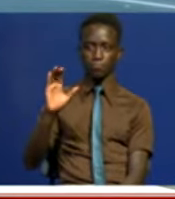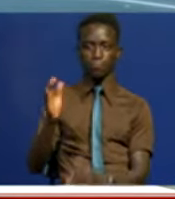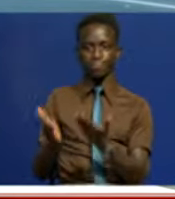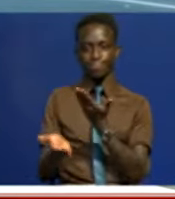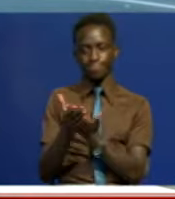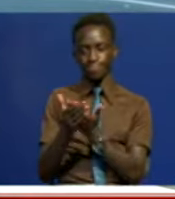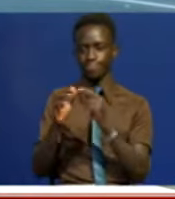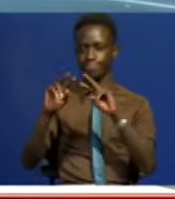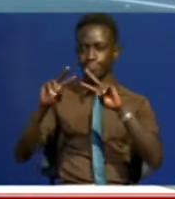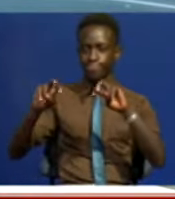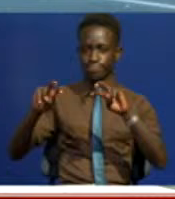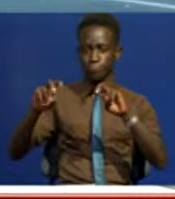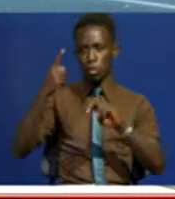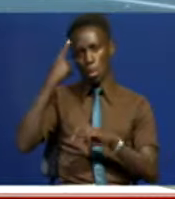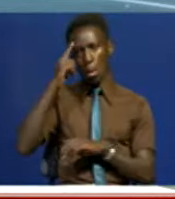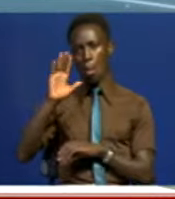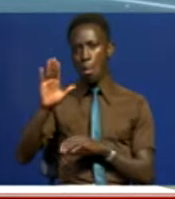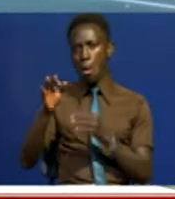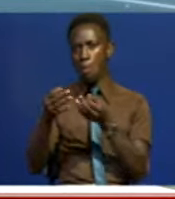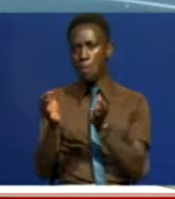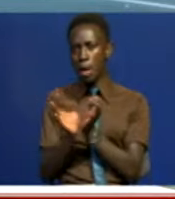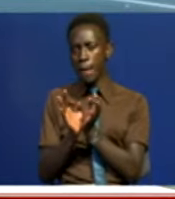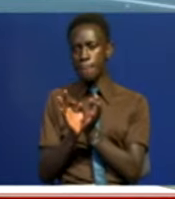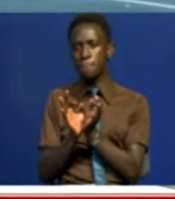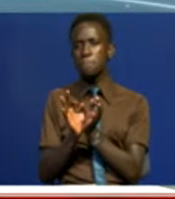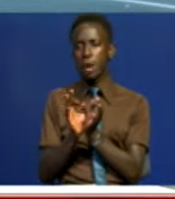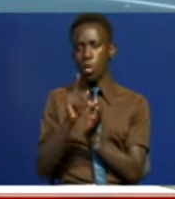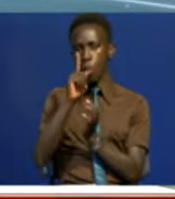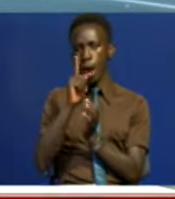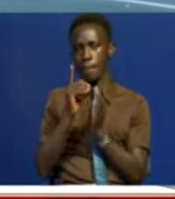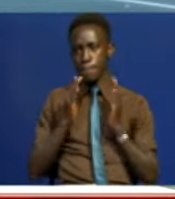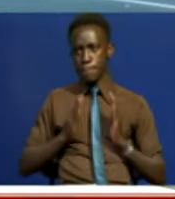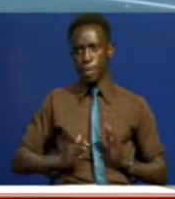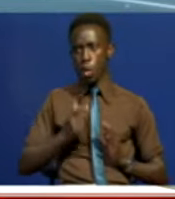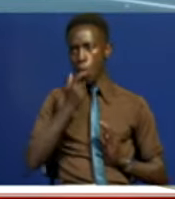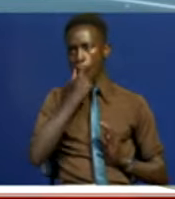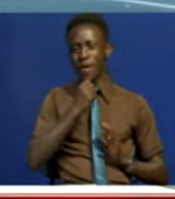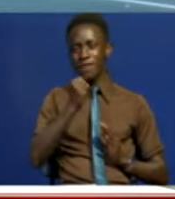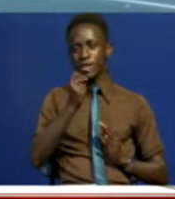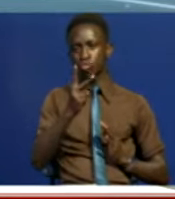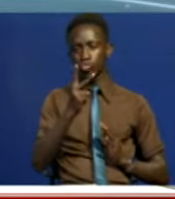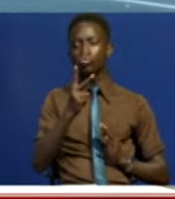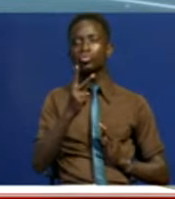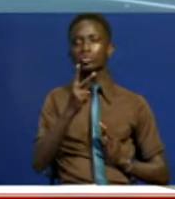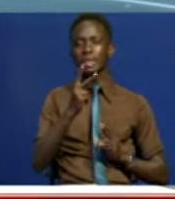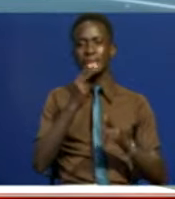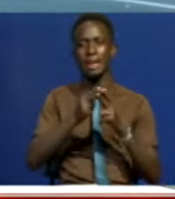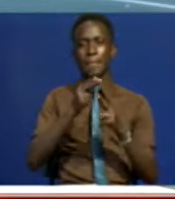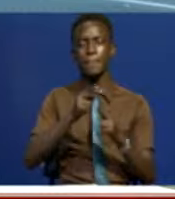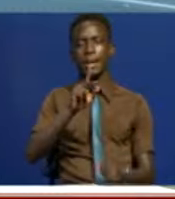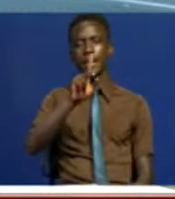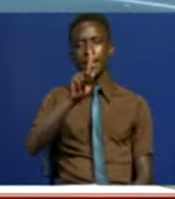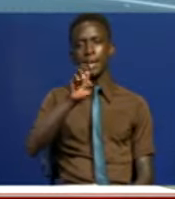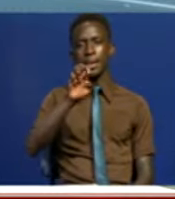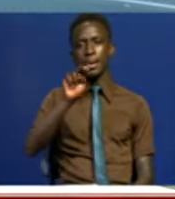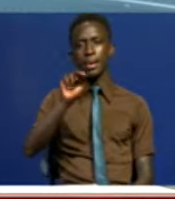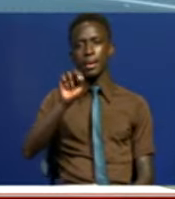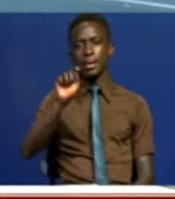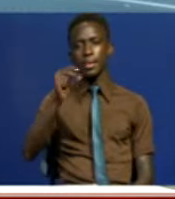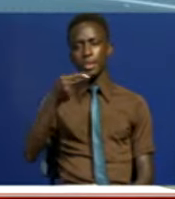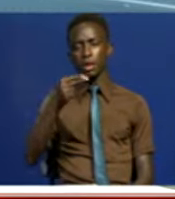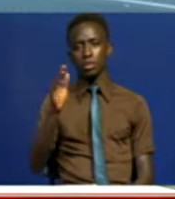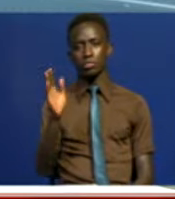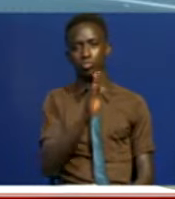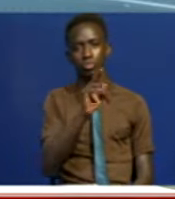loved one 1 week after he disappeared. 52-year-old Kenneth Njoroge, who's mentally ill,